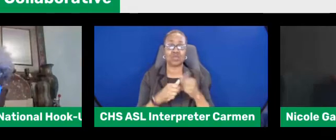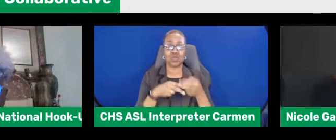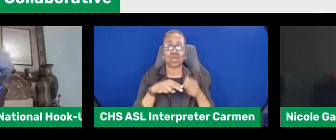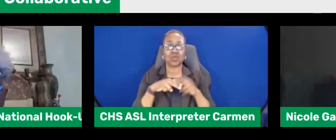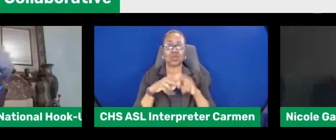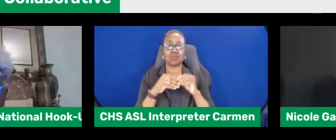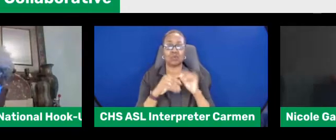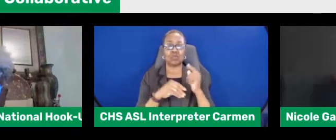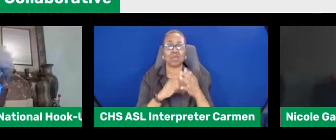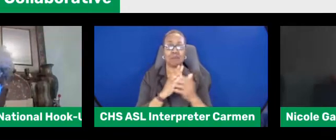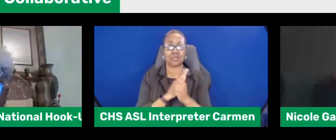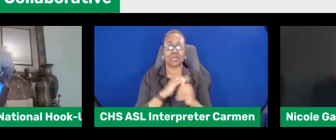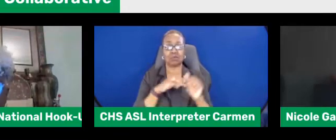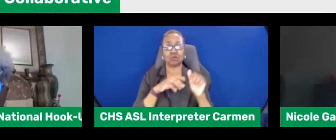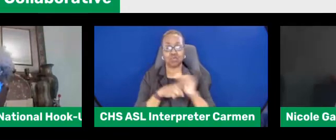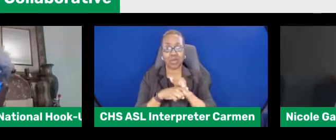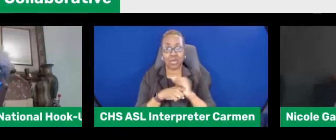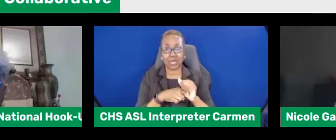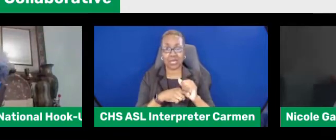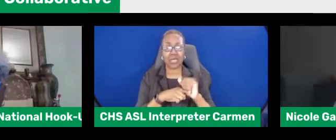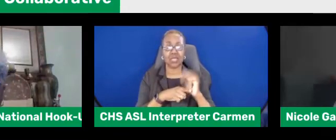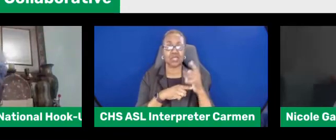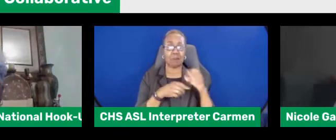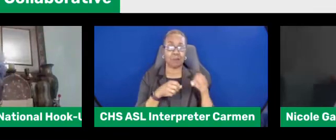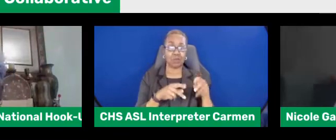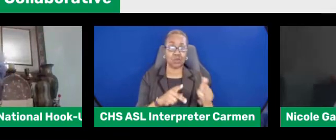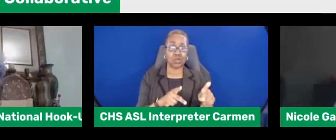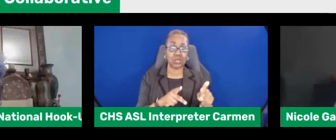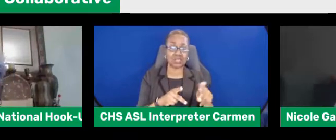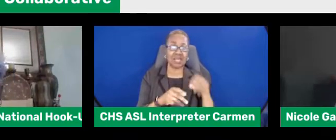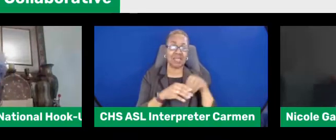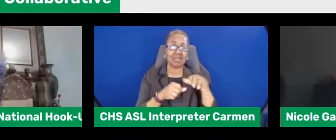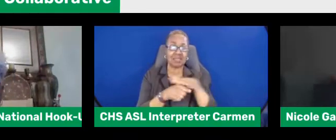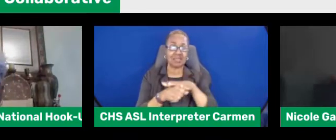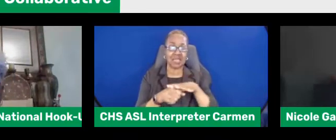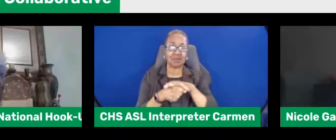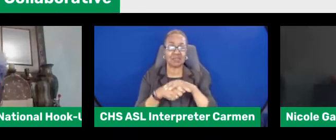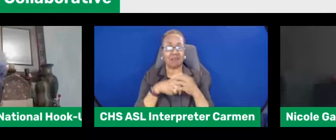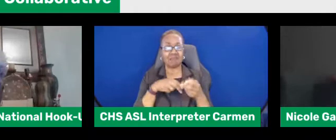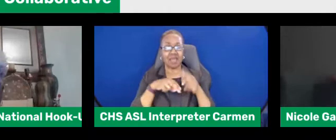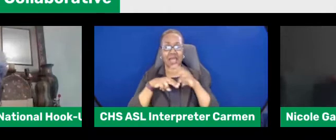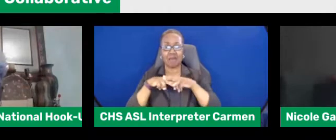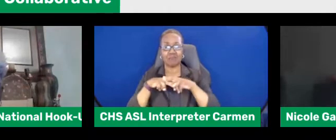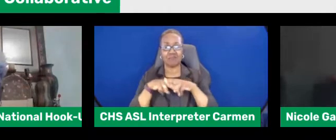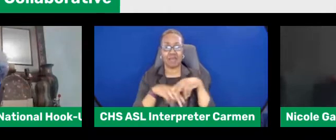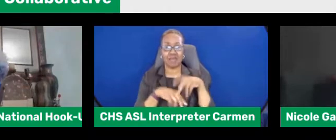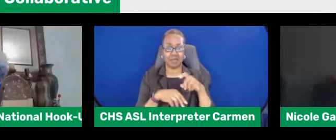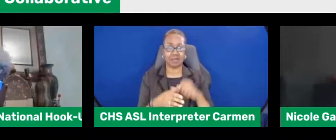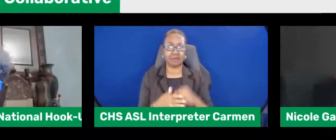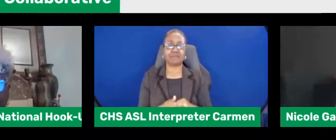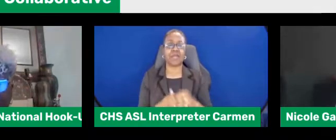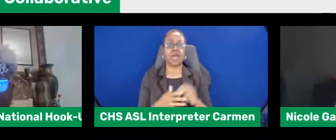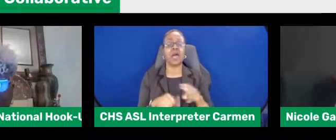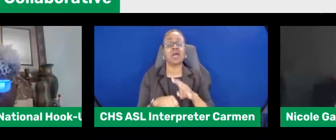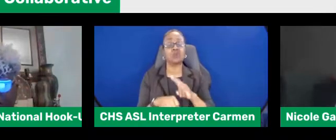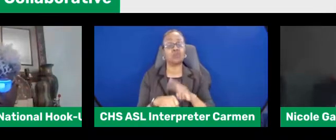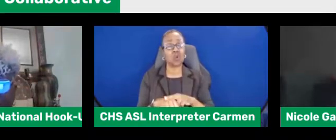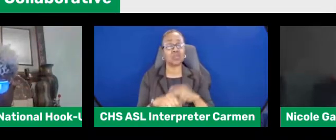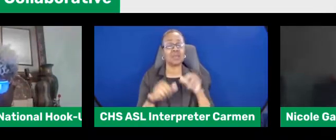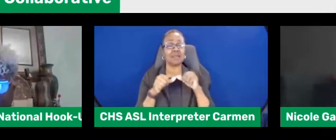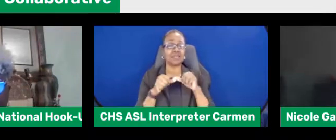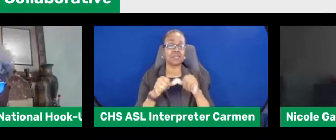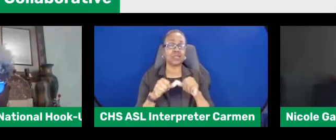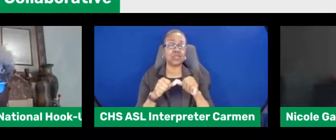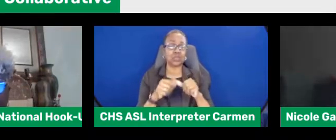skill training, job opportunities within these areas of amplified need. And of course, like I said, continue